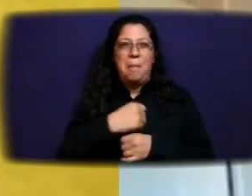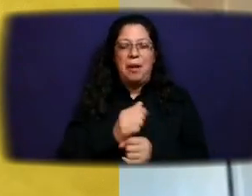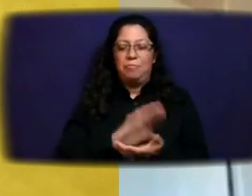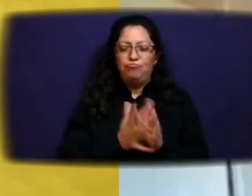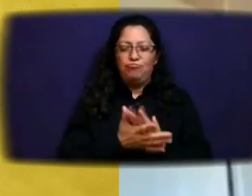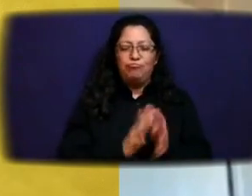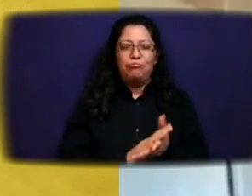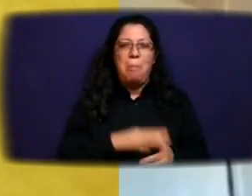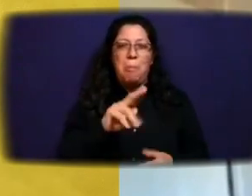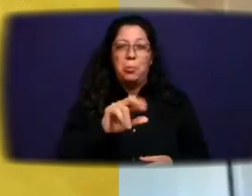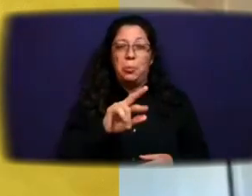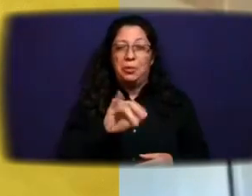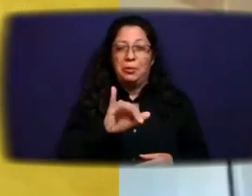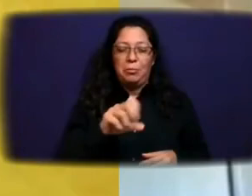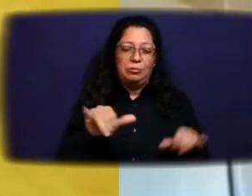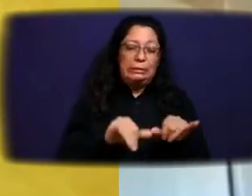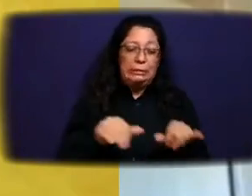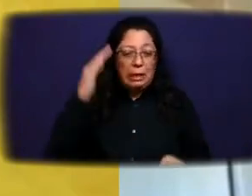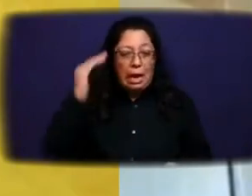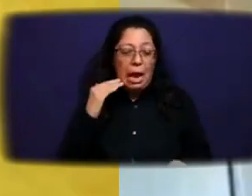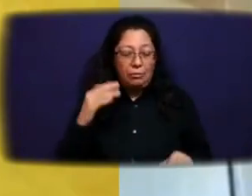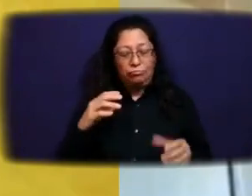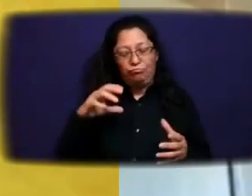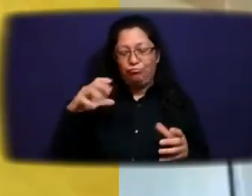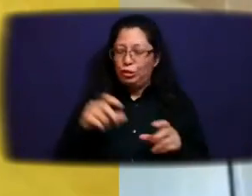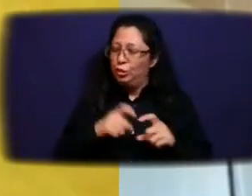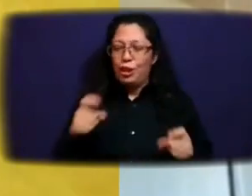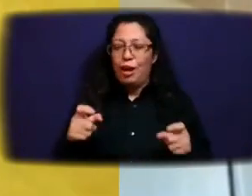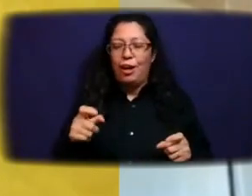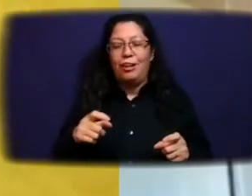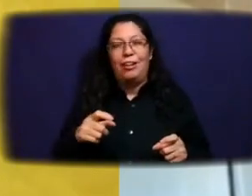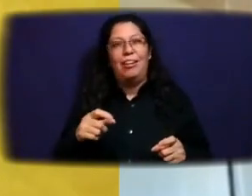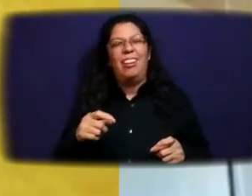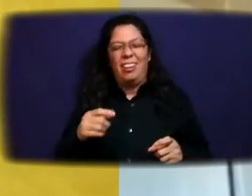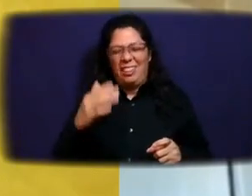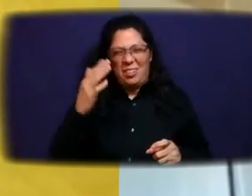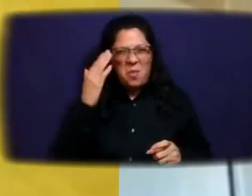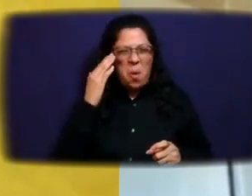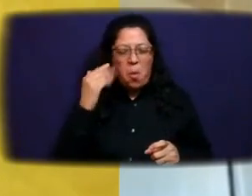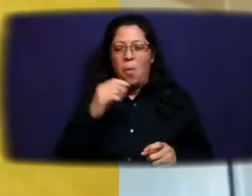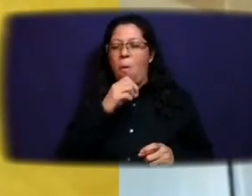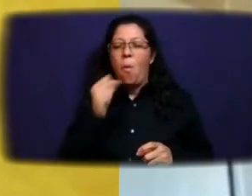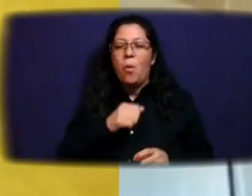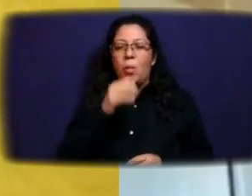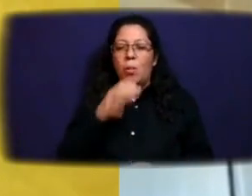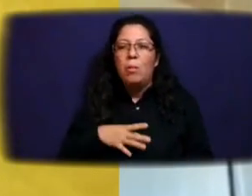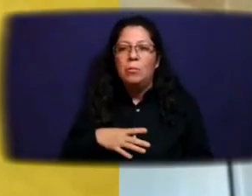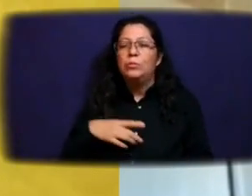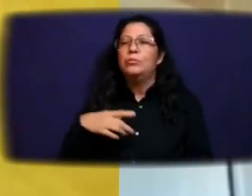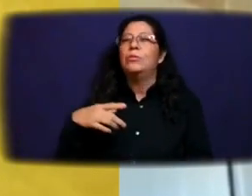burritos the size of your head, like the aguacates viejitas grow on trees in their front yards.